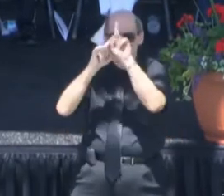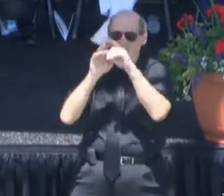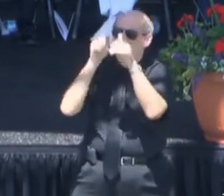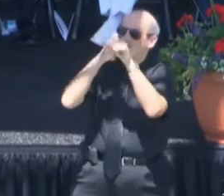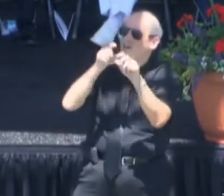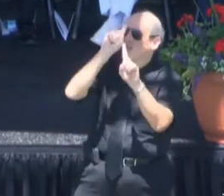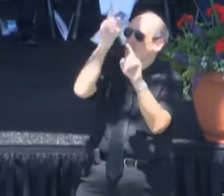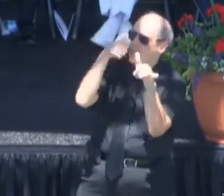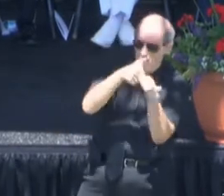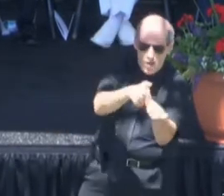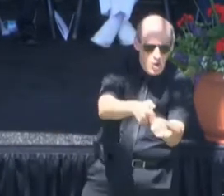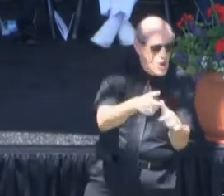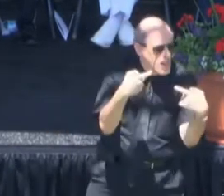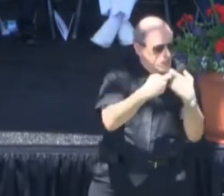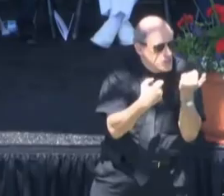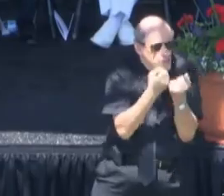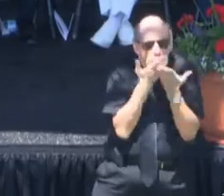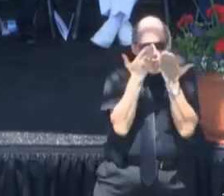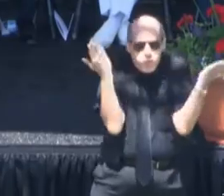electronic support whatsoever.